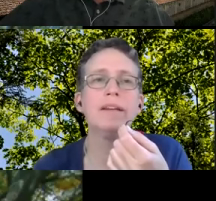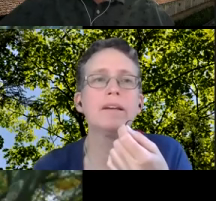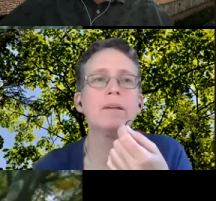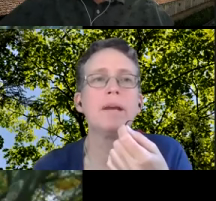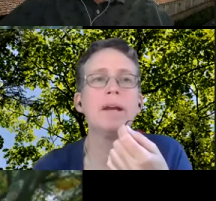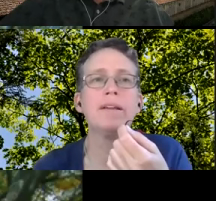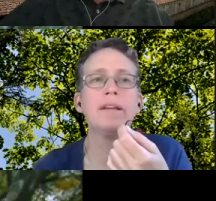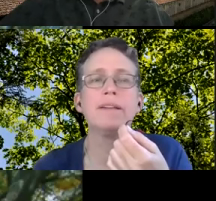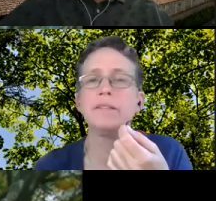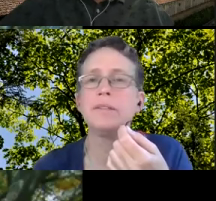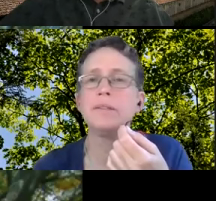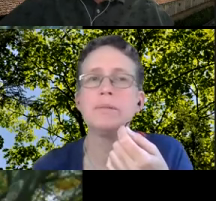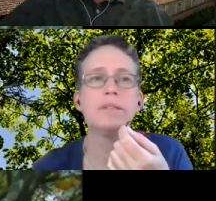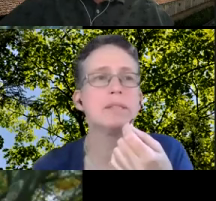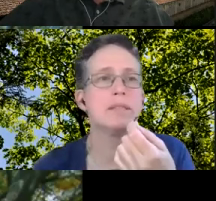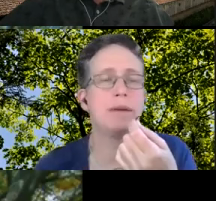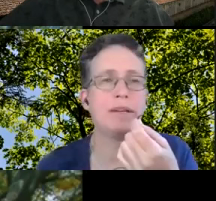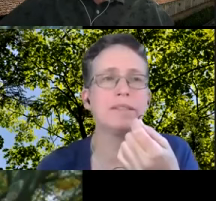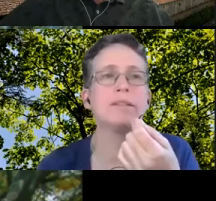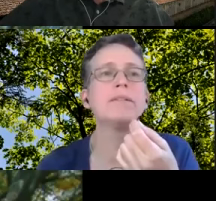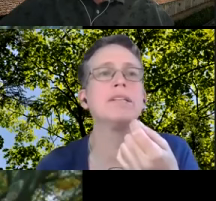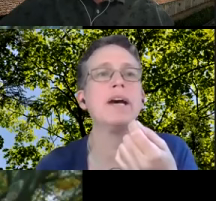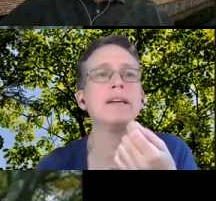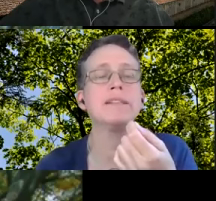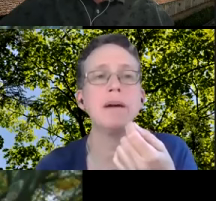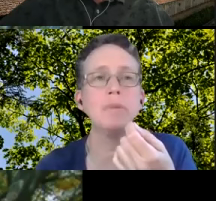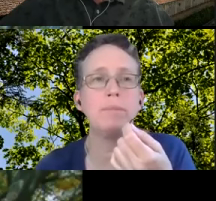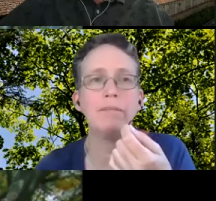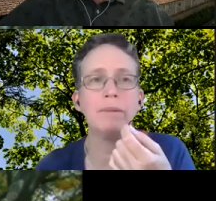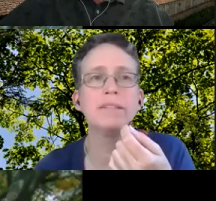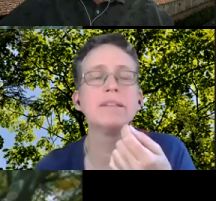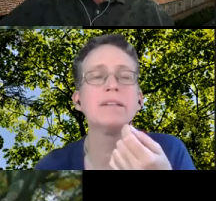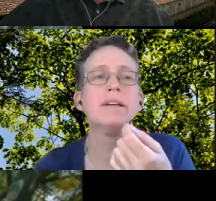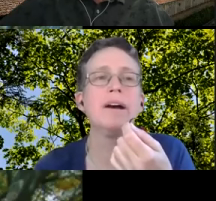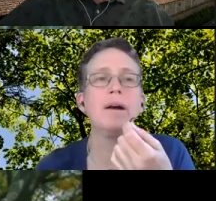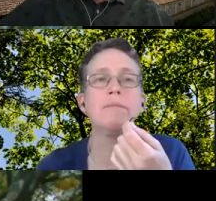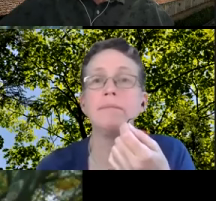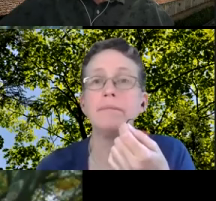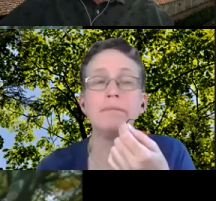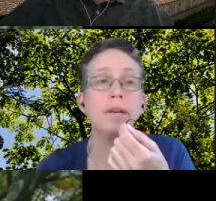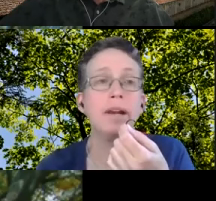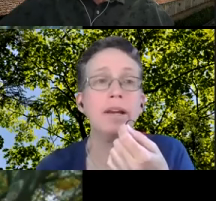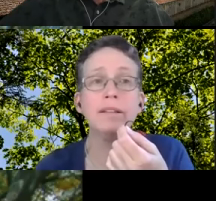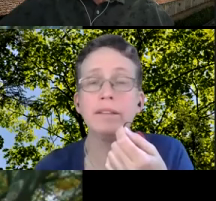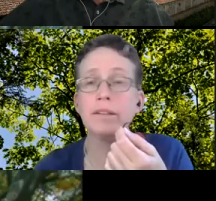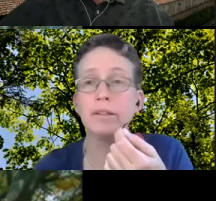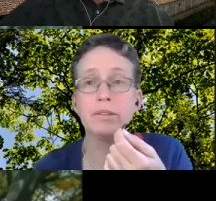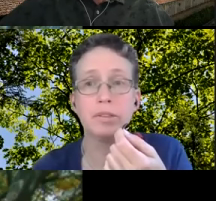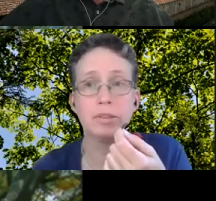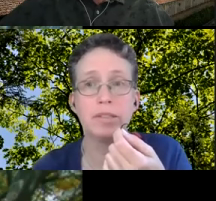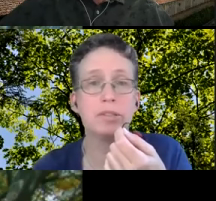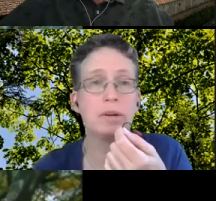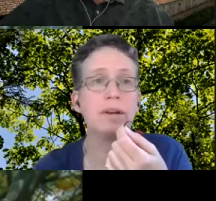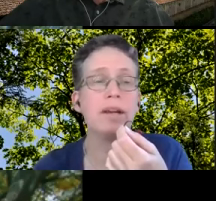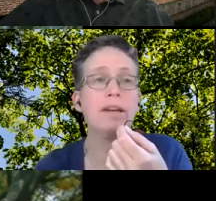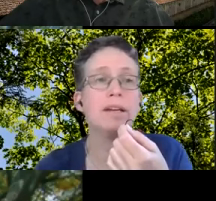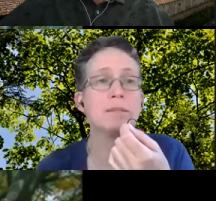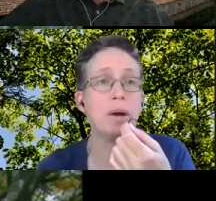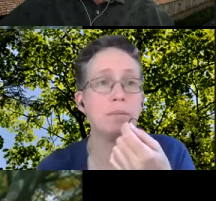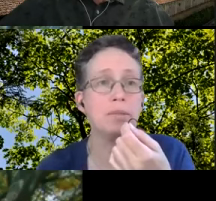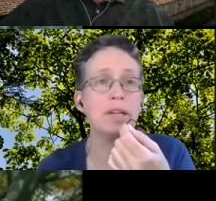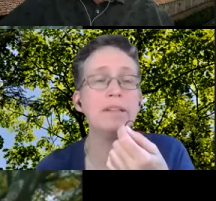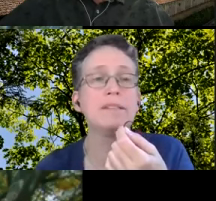And then compare that to this space, which has a lot more pavement, very little trees or shrubbery.